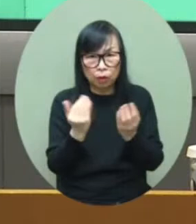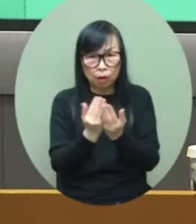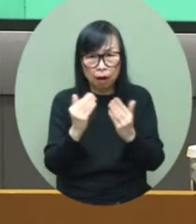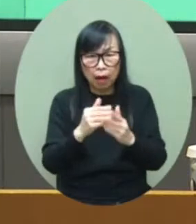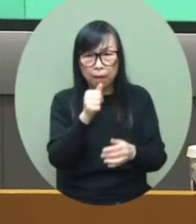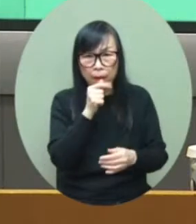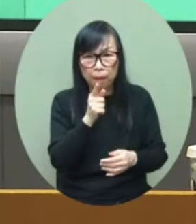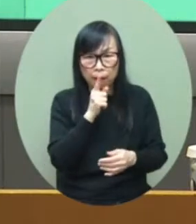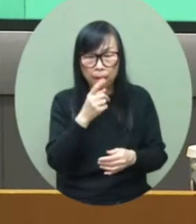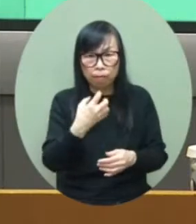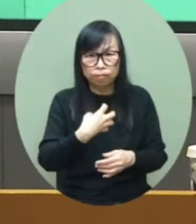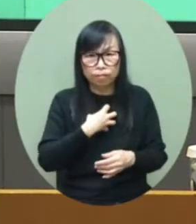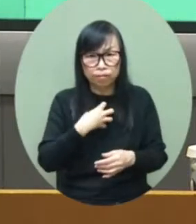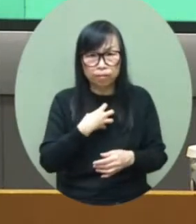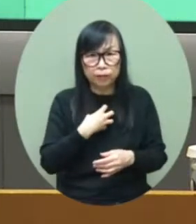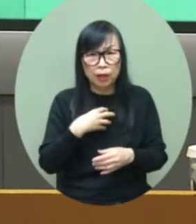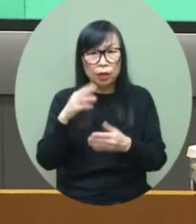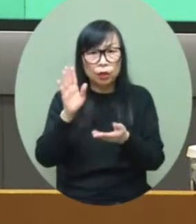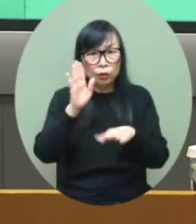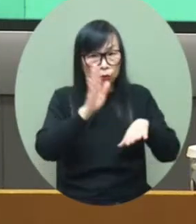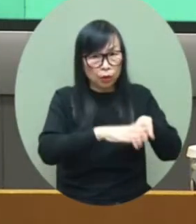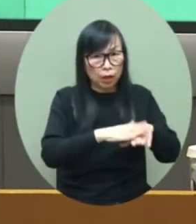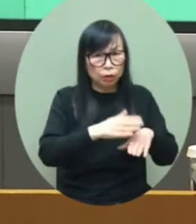Education Bureau supports